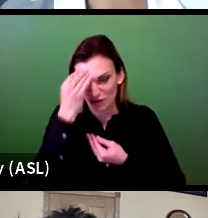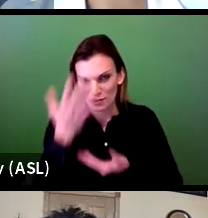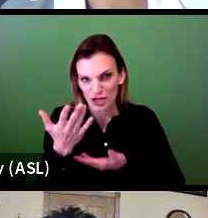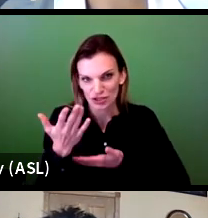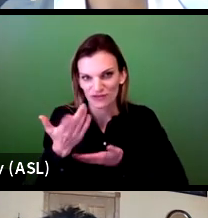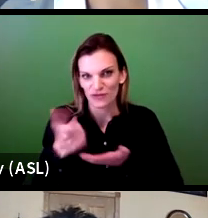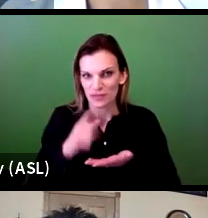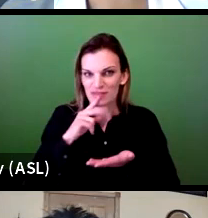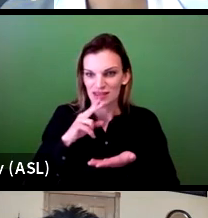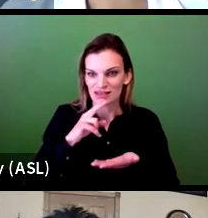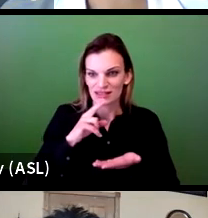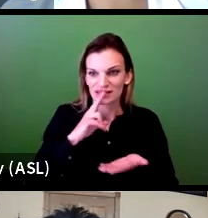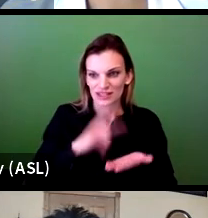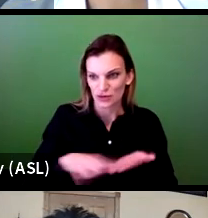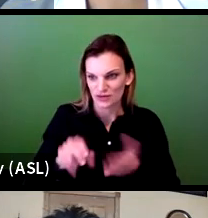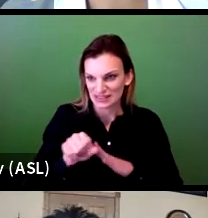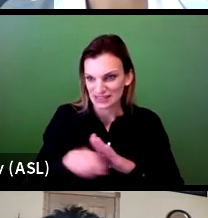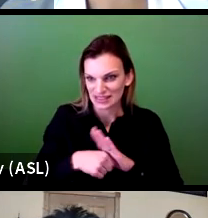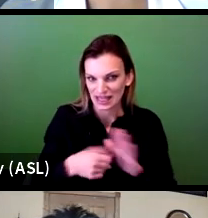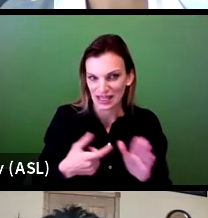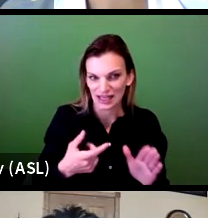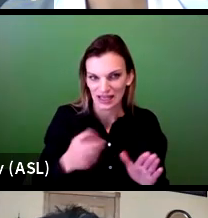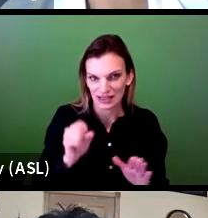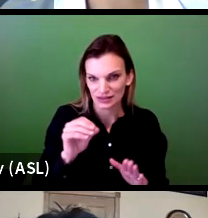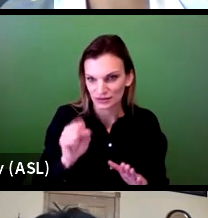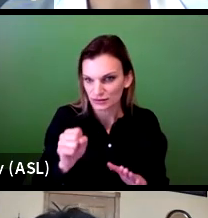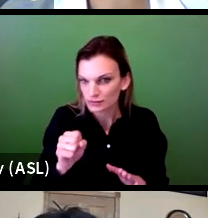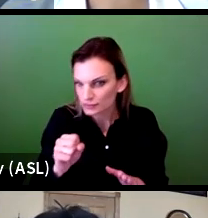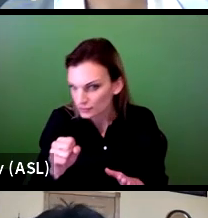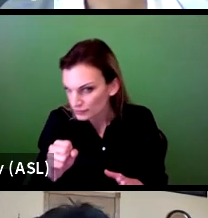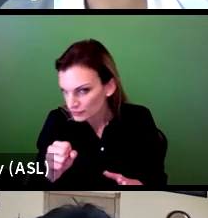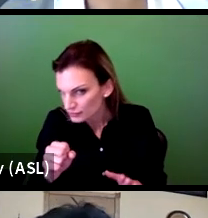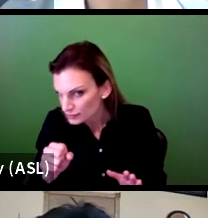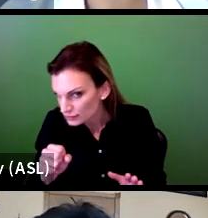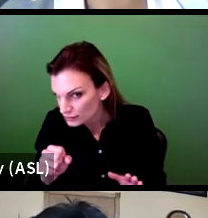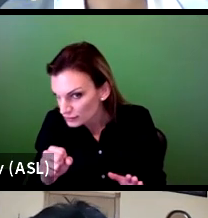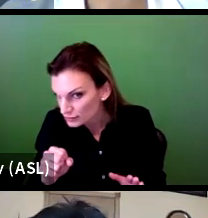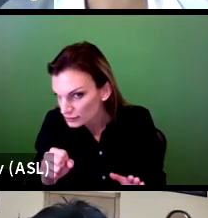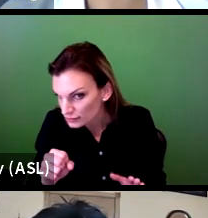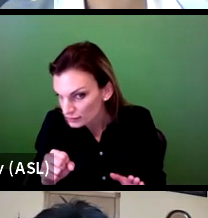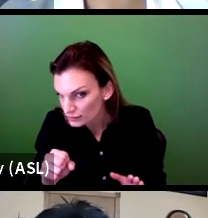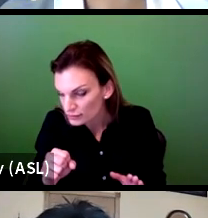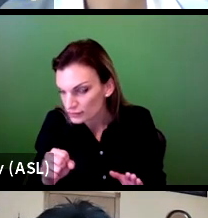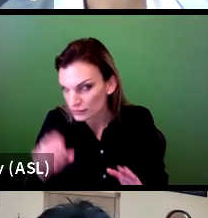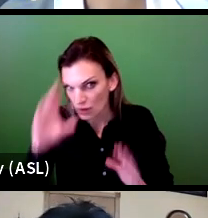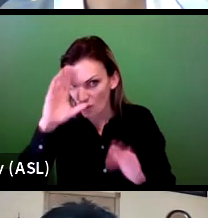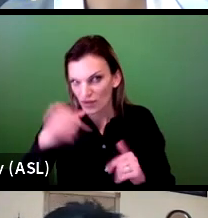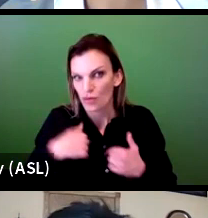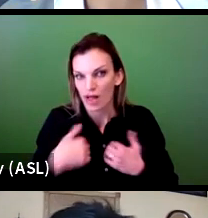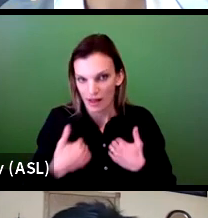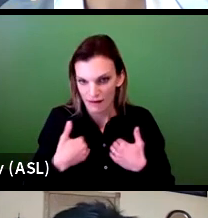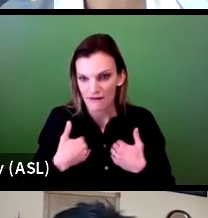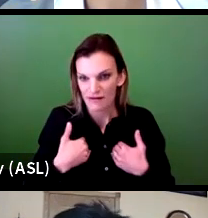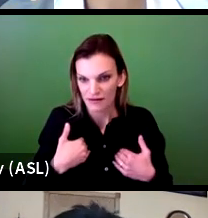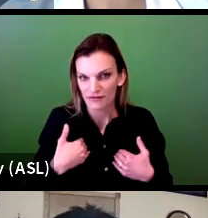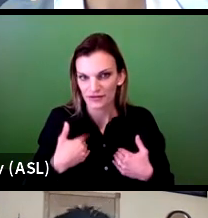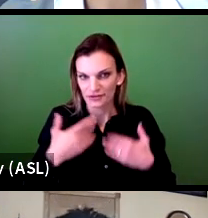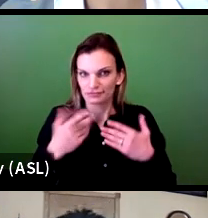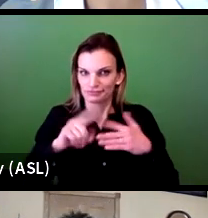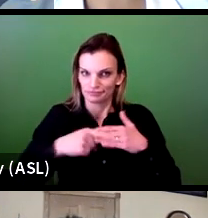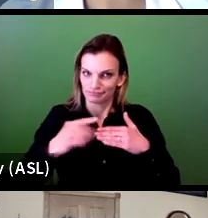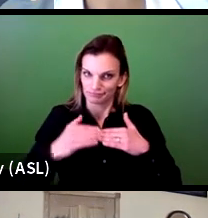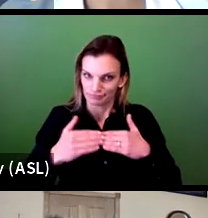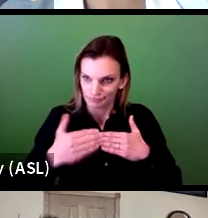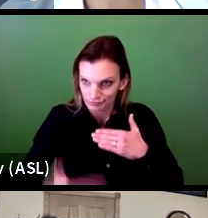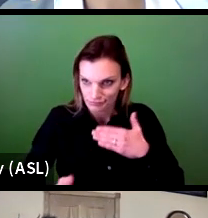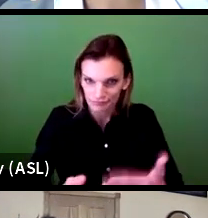the Secretary of State later. But we'll give it a read, so we hopefully have a starting point to go on whenever we talk about it.